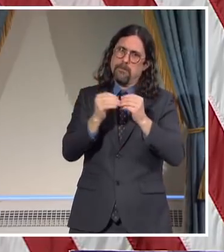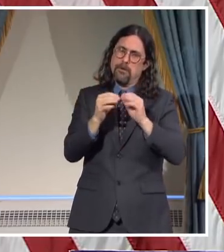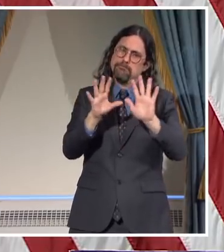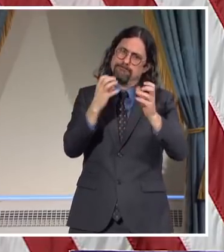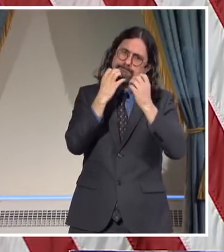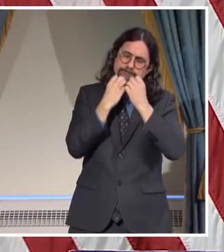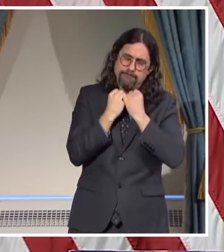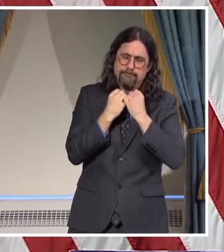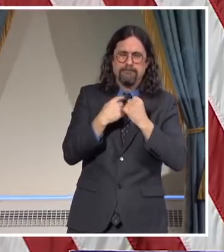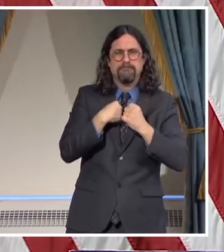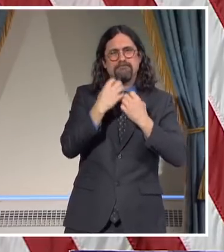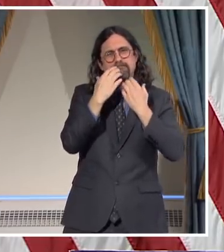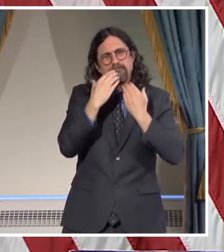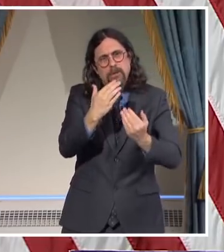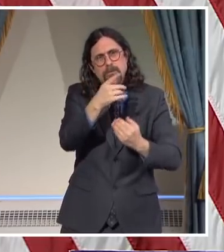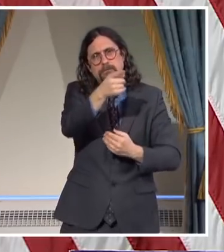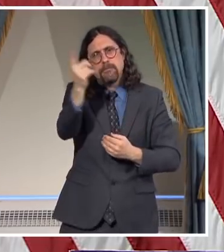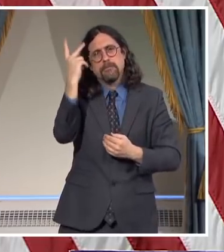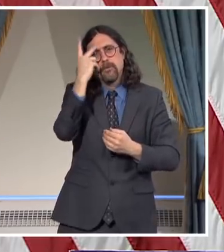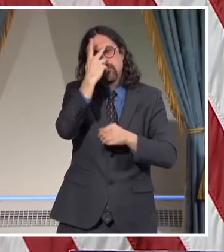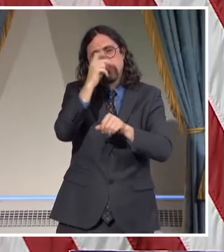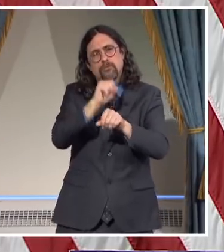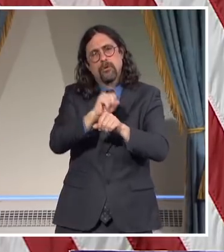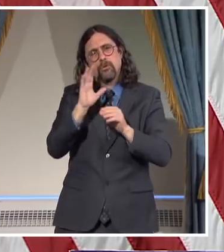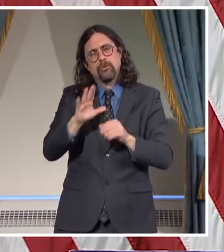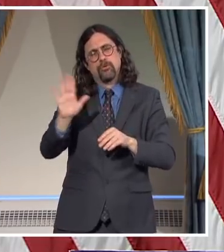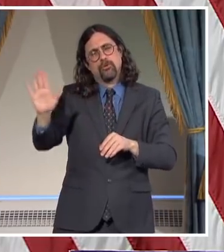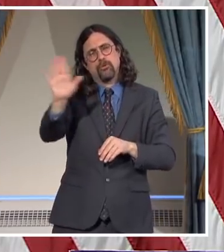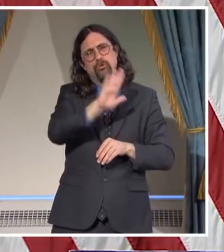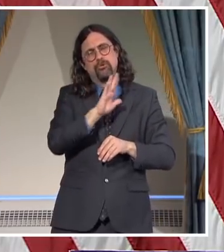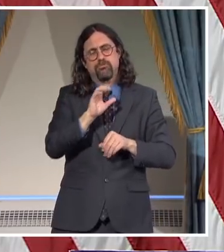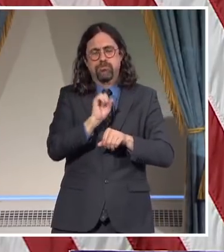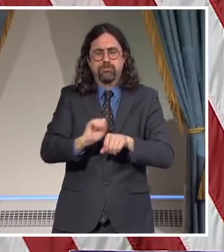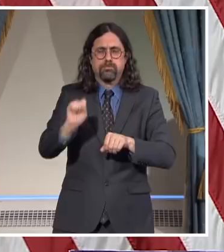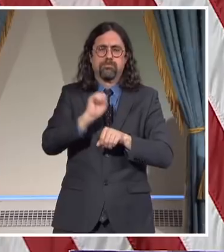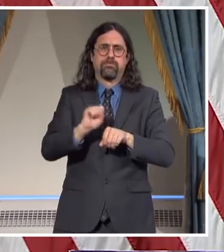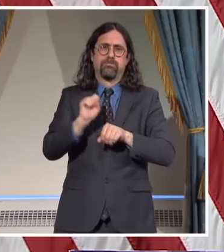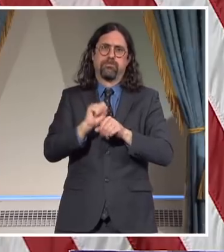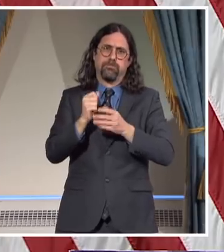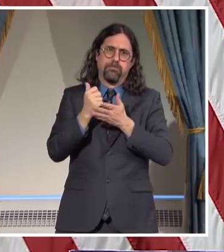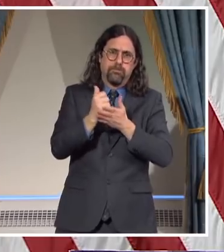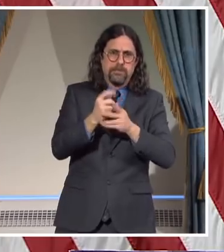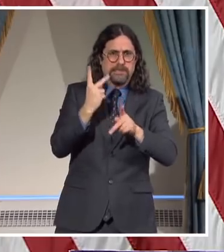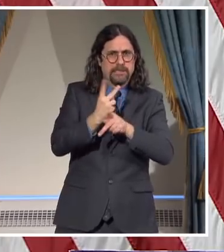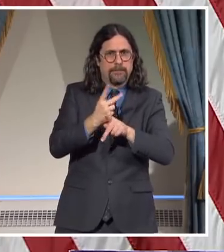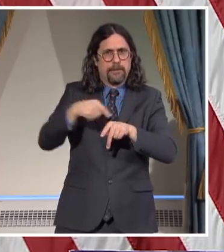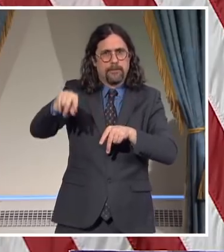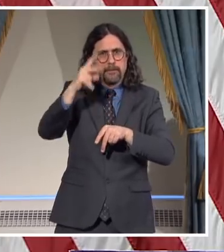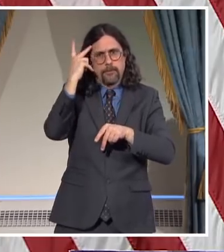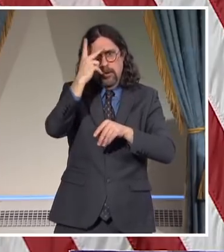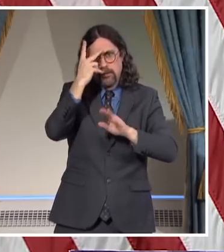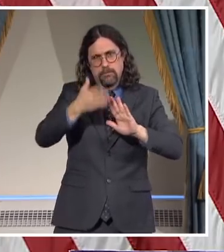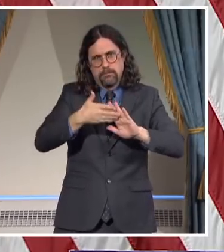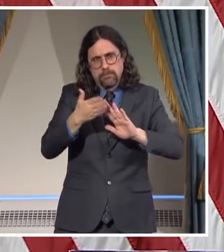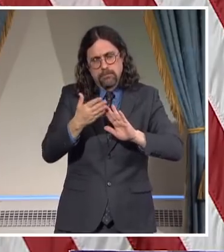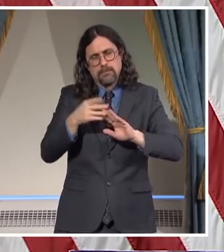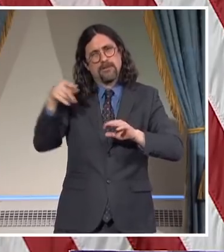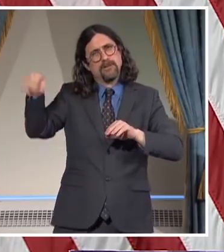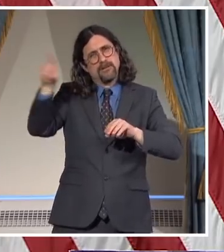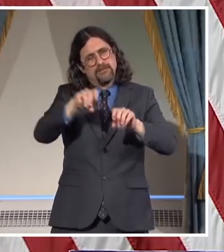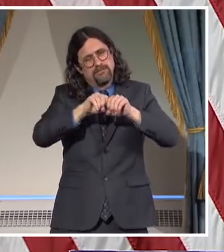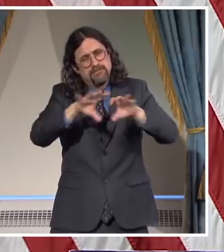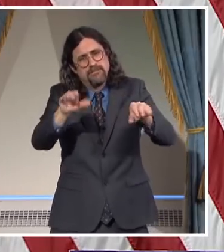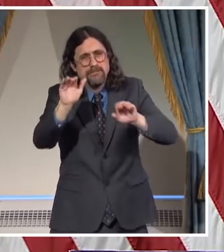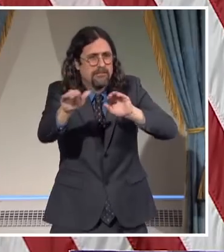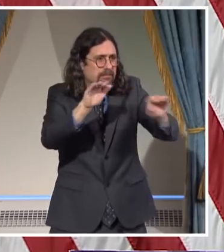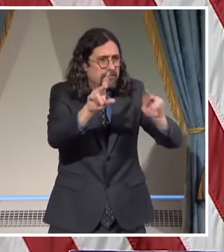day, but especially during this crisis. Thank you for educating people about social distancing. Thank you for enforcing. A special thank you to all of